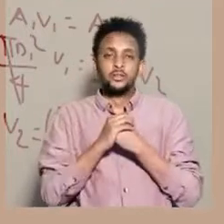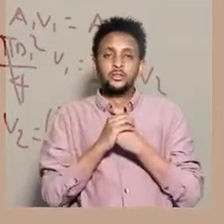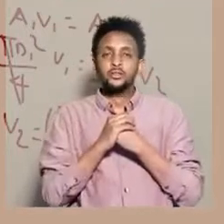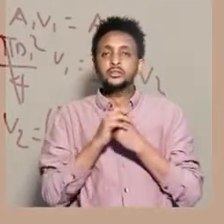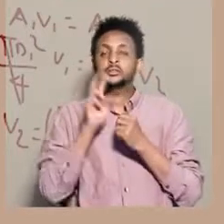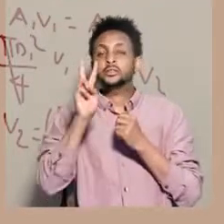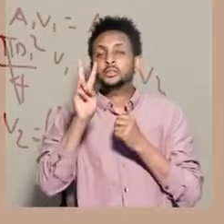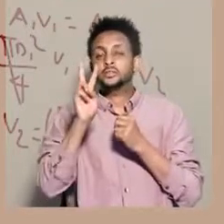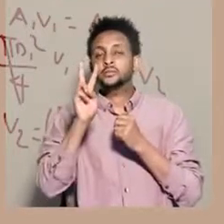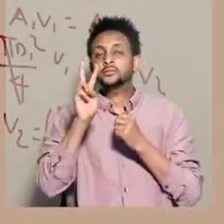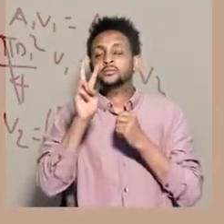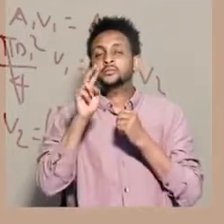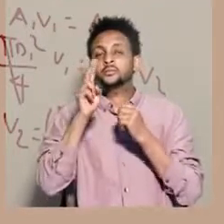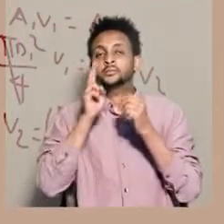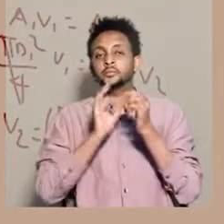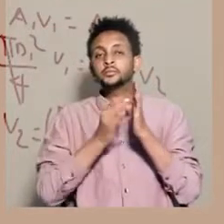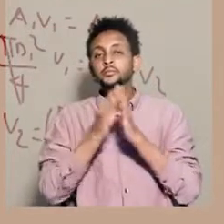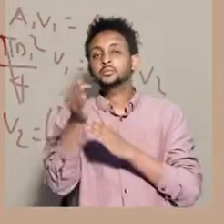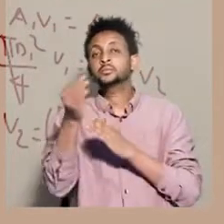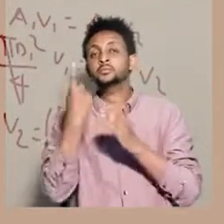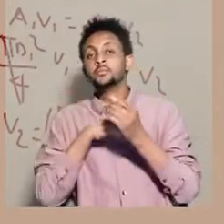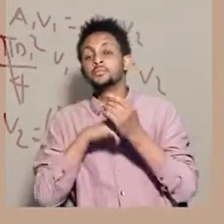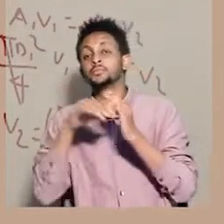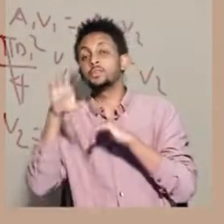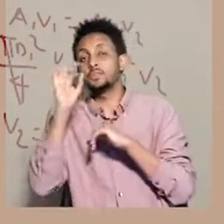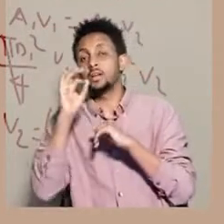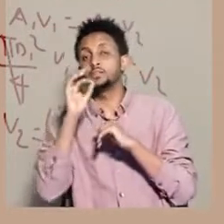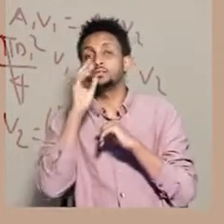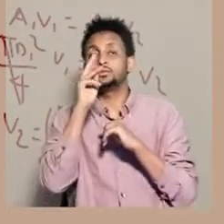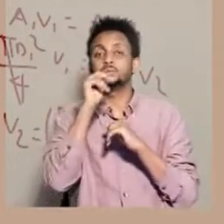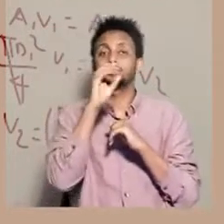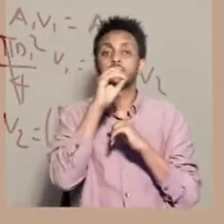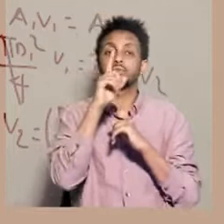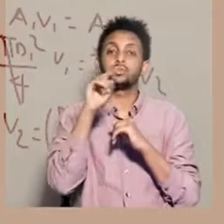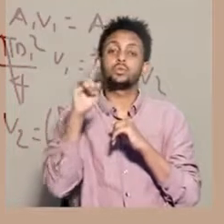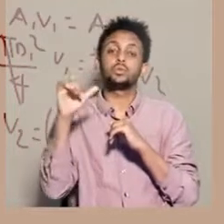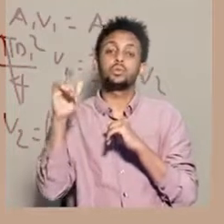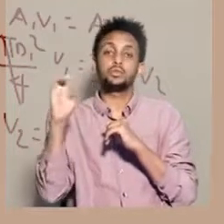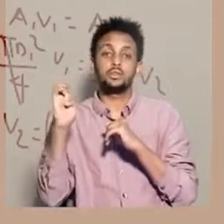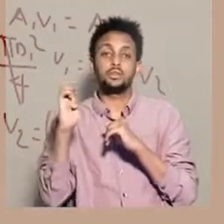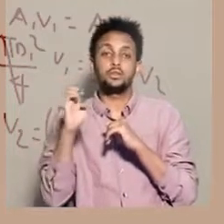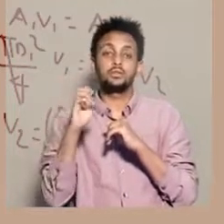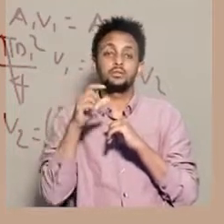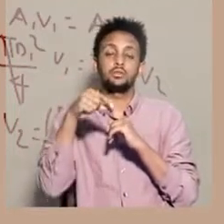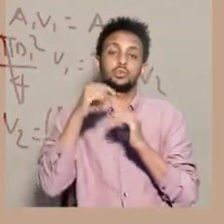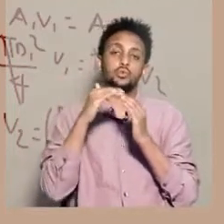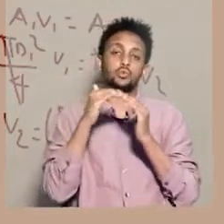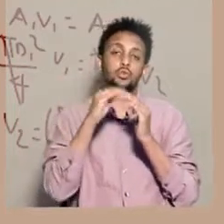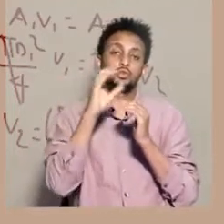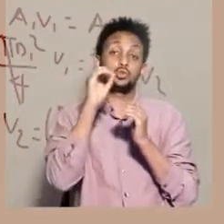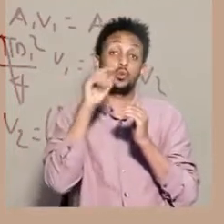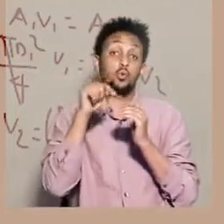find the velocity of the fluid at the nozzle. The flow rate is given to be